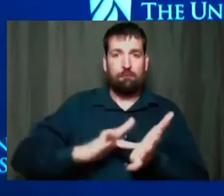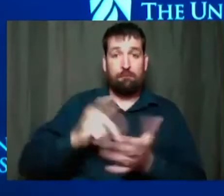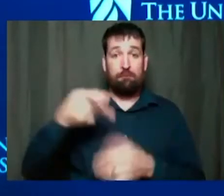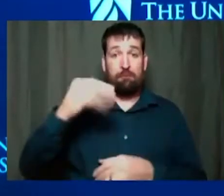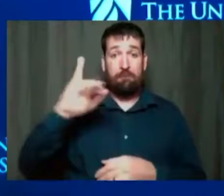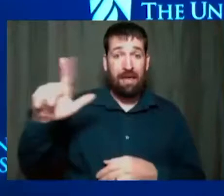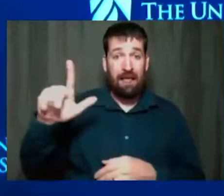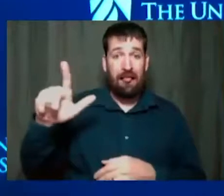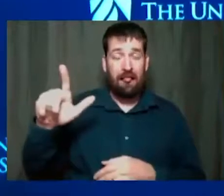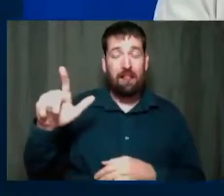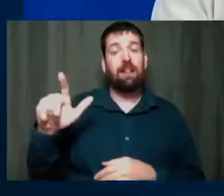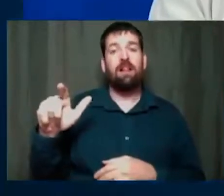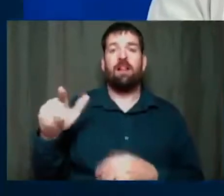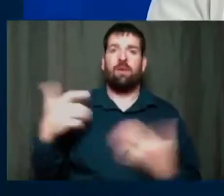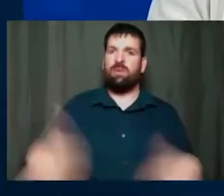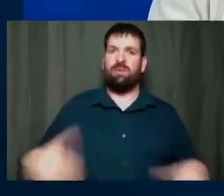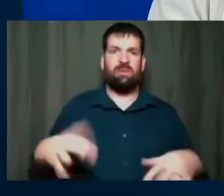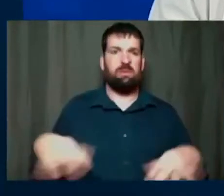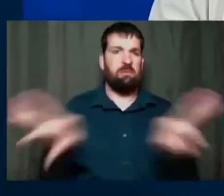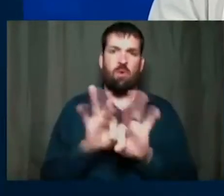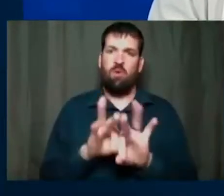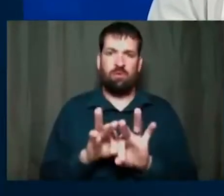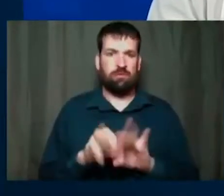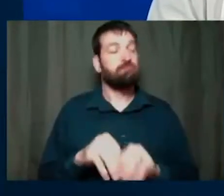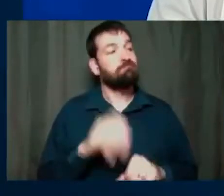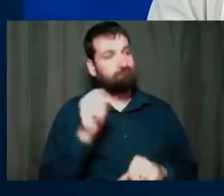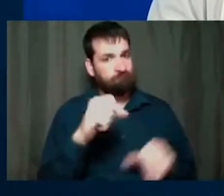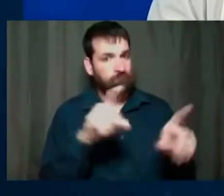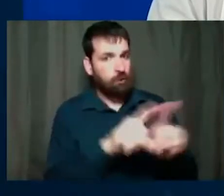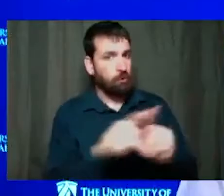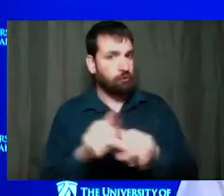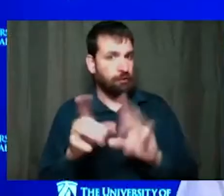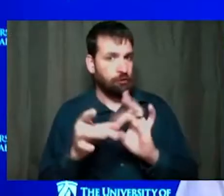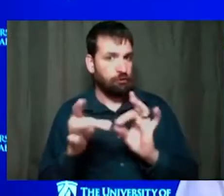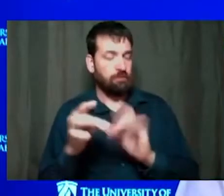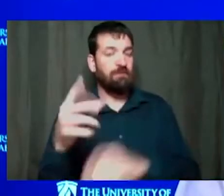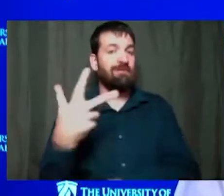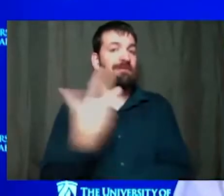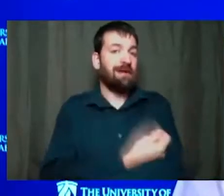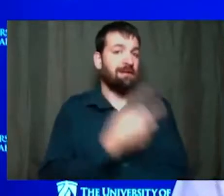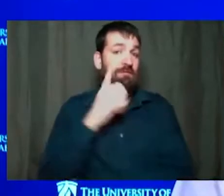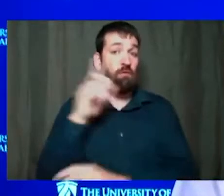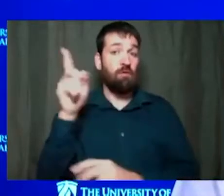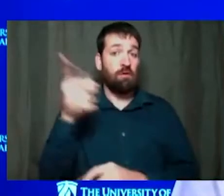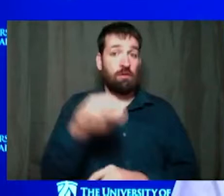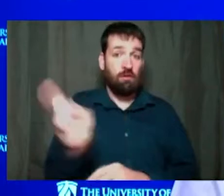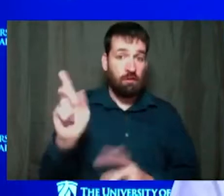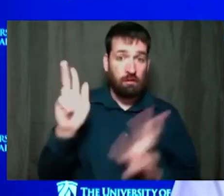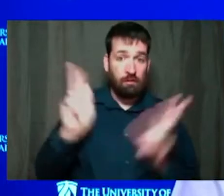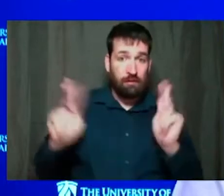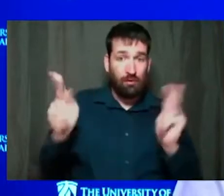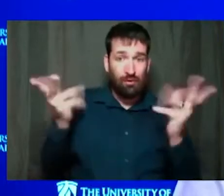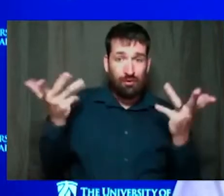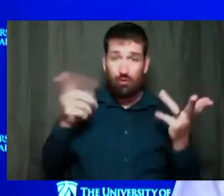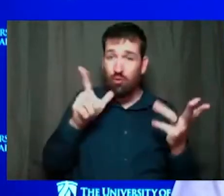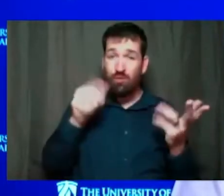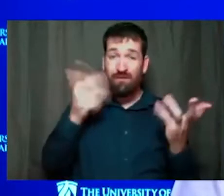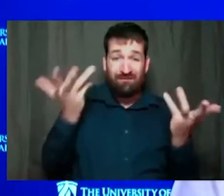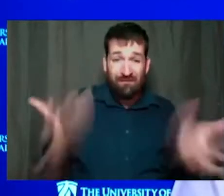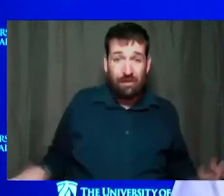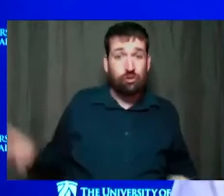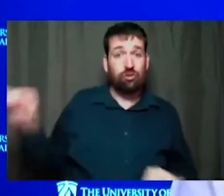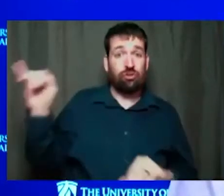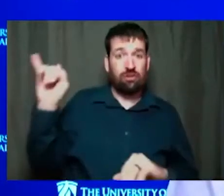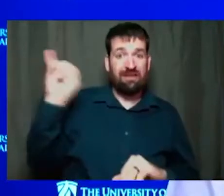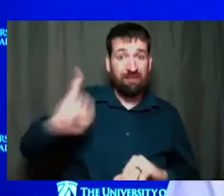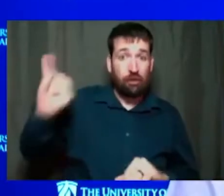of that story. Yeah, and I would add vaccination even for those that have been infected in the past. We continue to